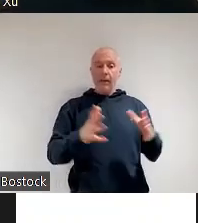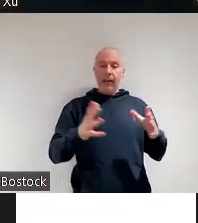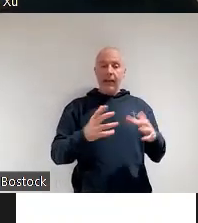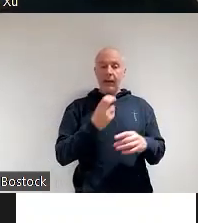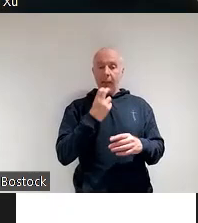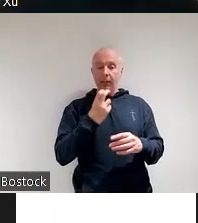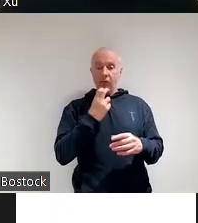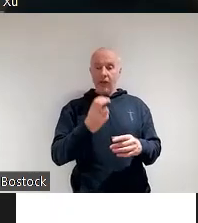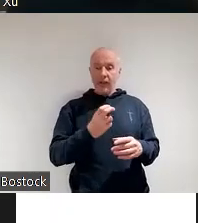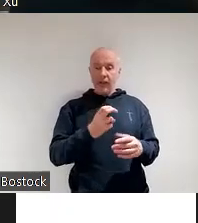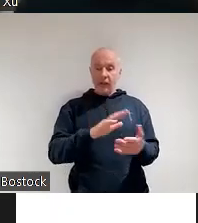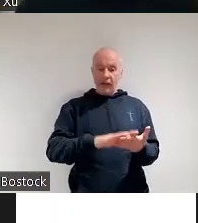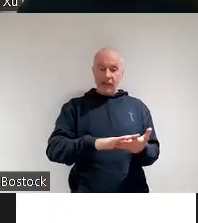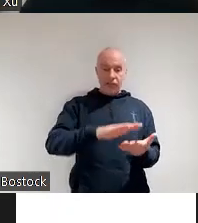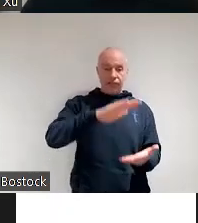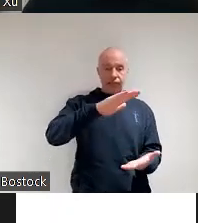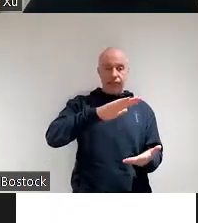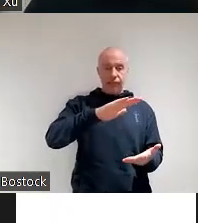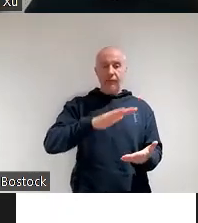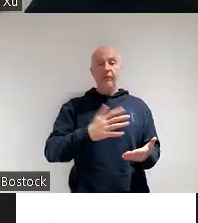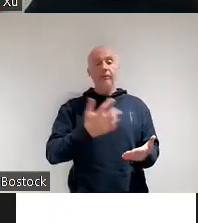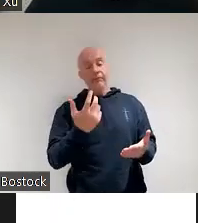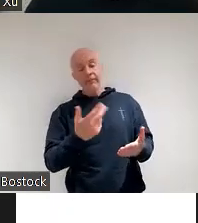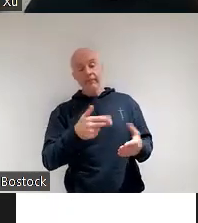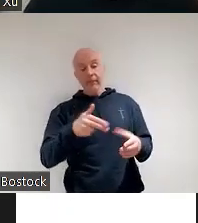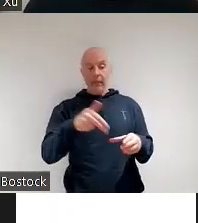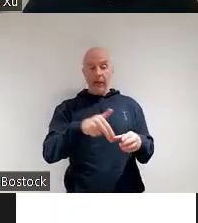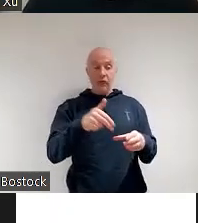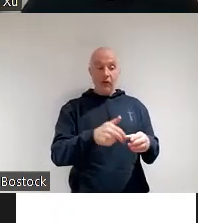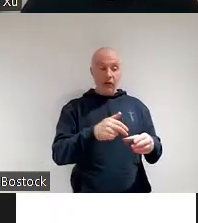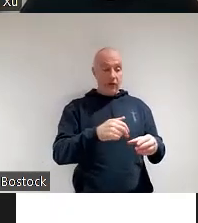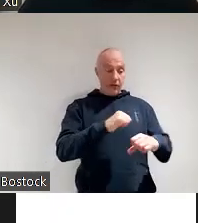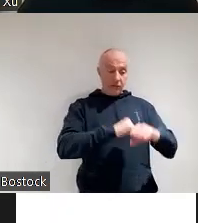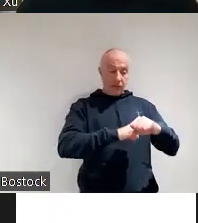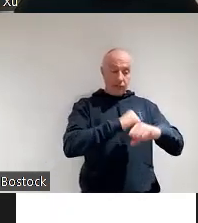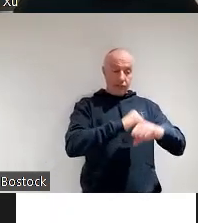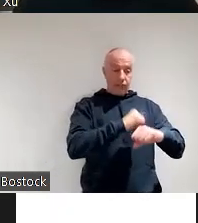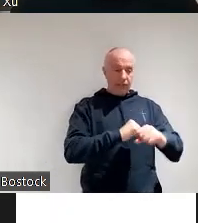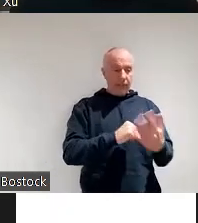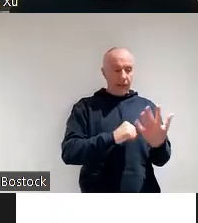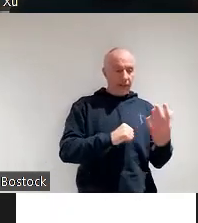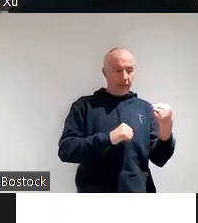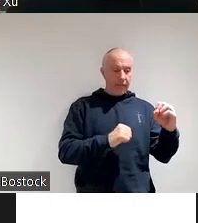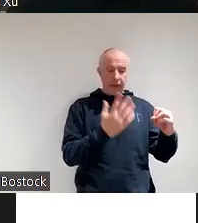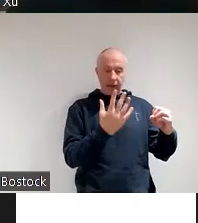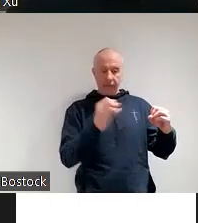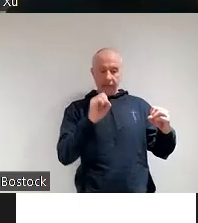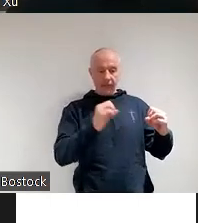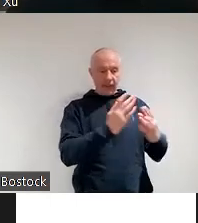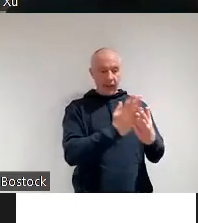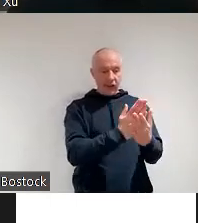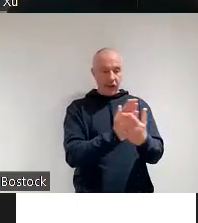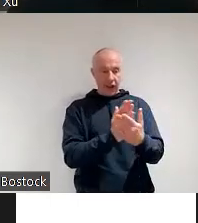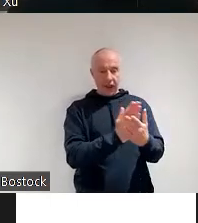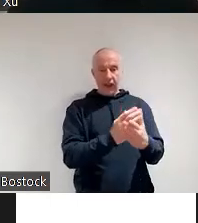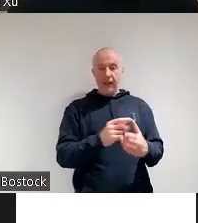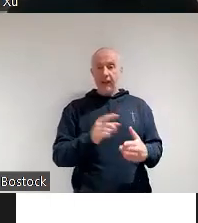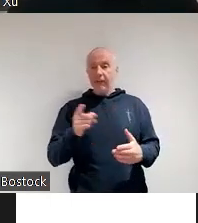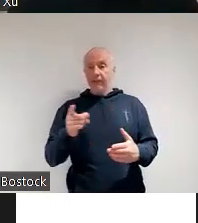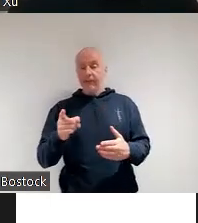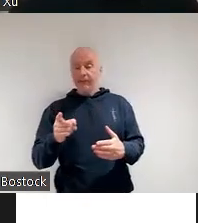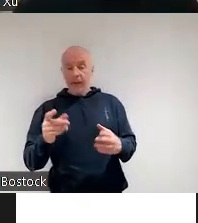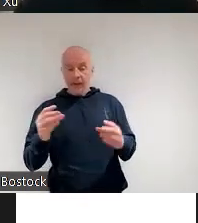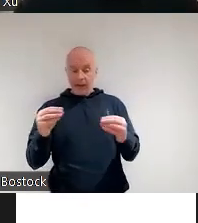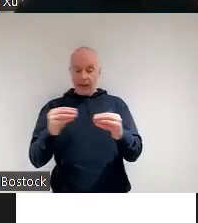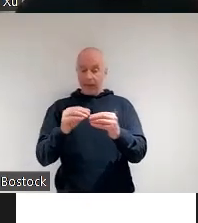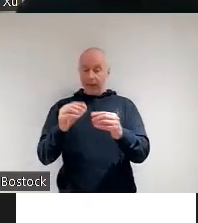batteries, but still the combustion engine is still being used. So basically it's like 50-50, they share that burden. But when you move on to the pure battery